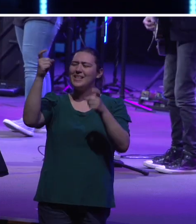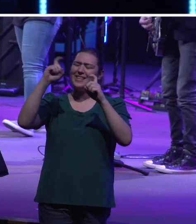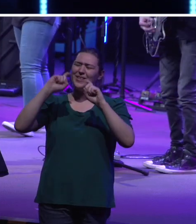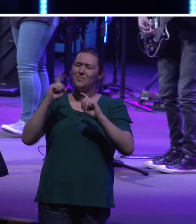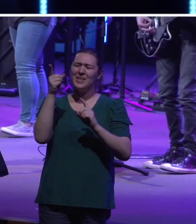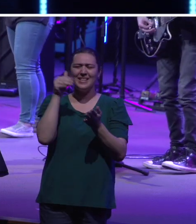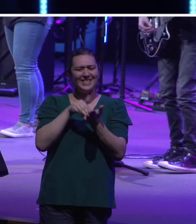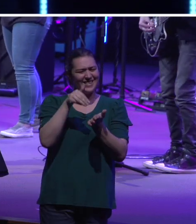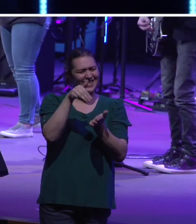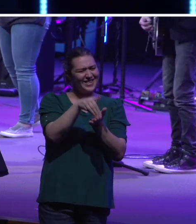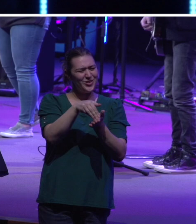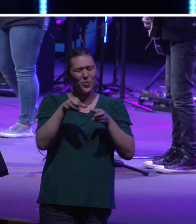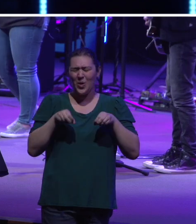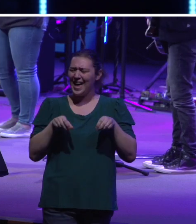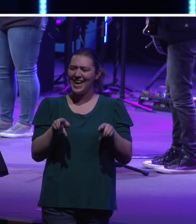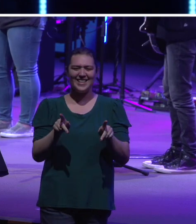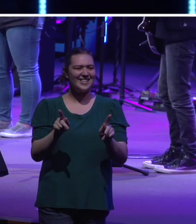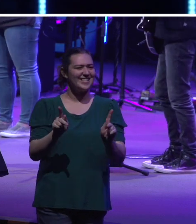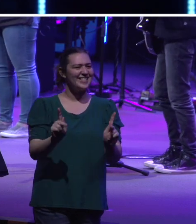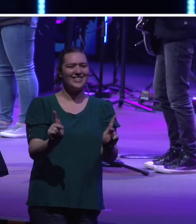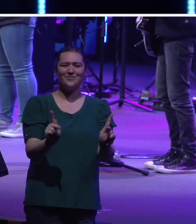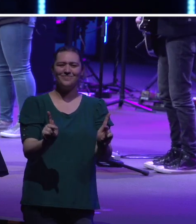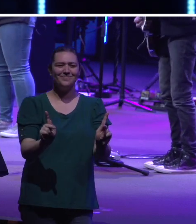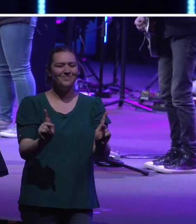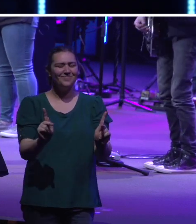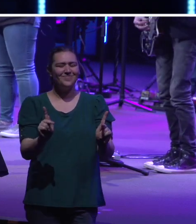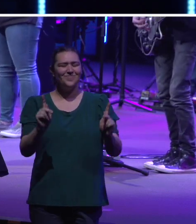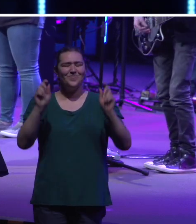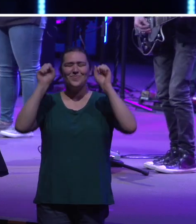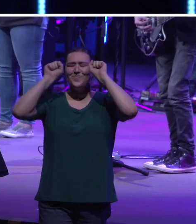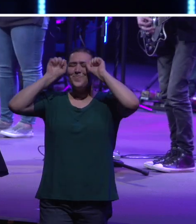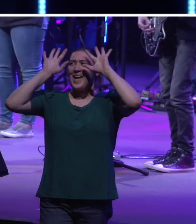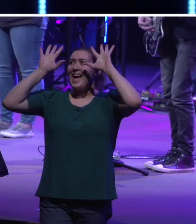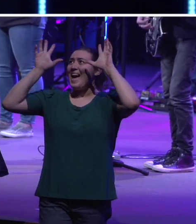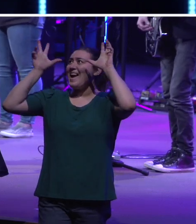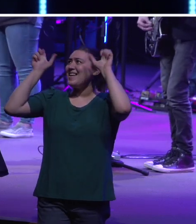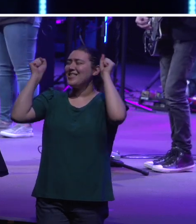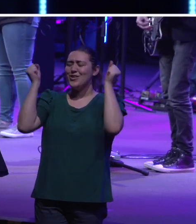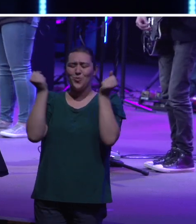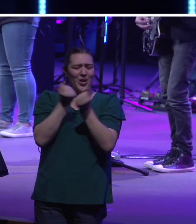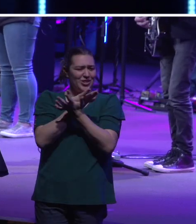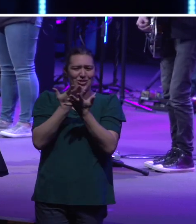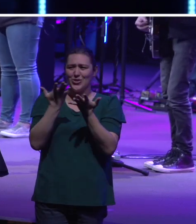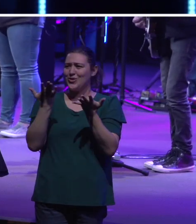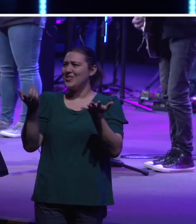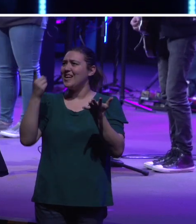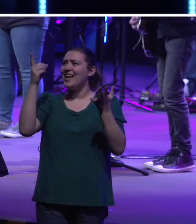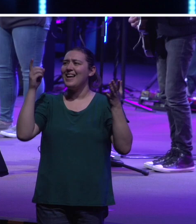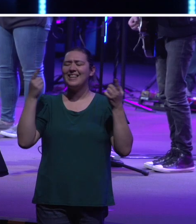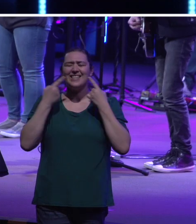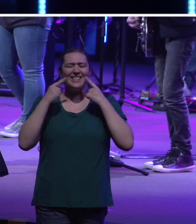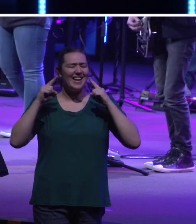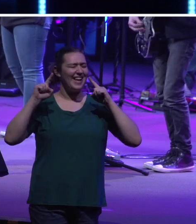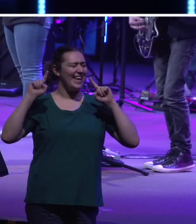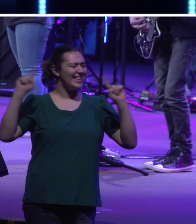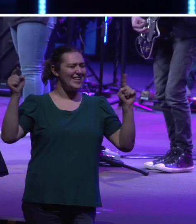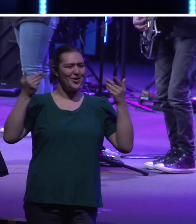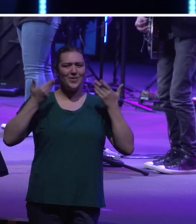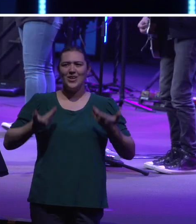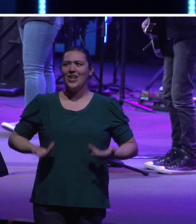me a million ways to be amazed in what you've done.